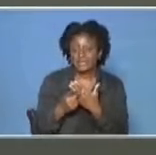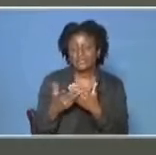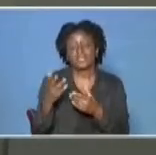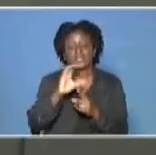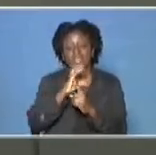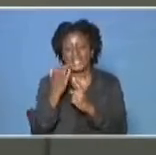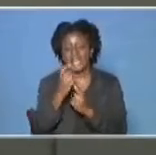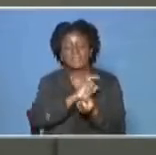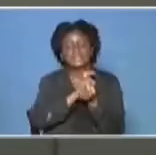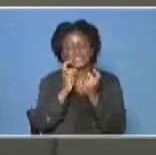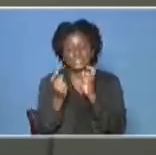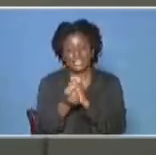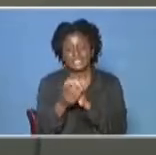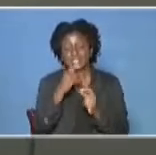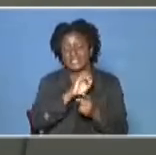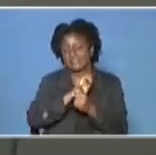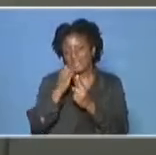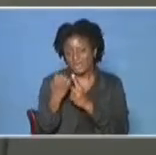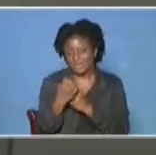preservation.